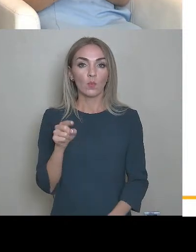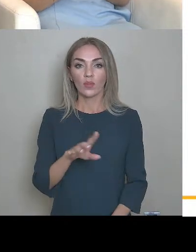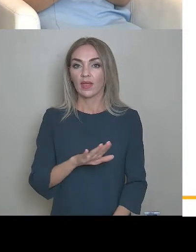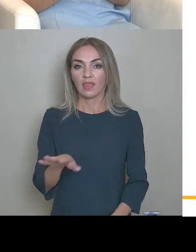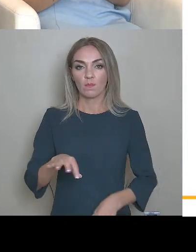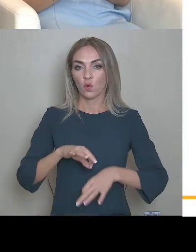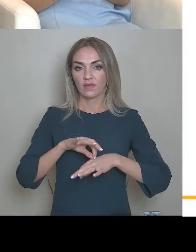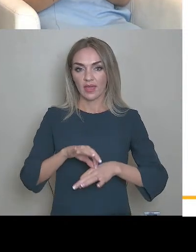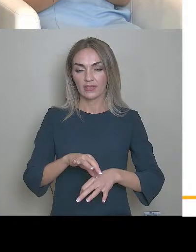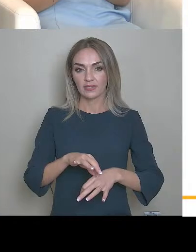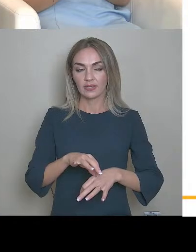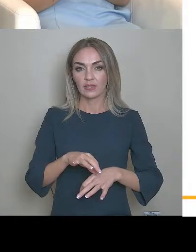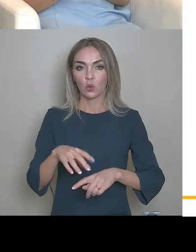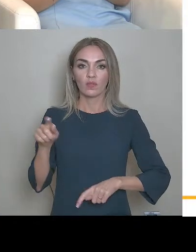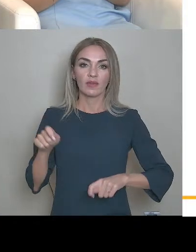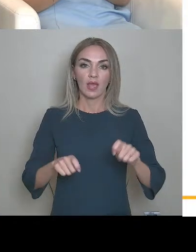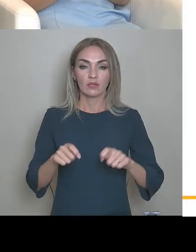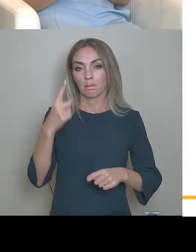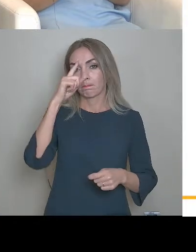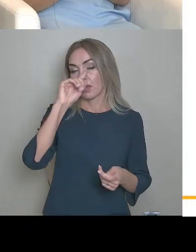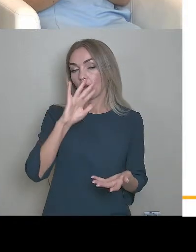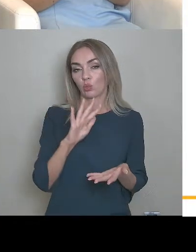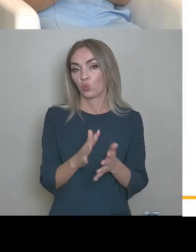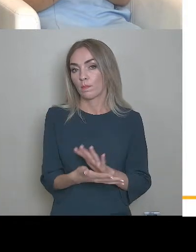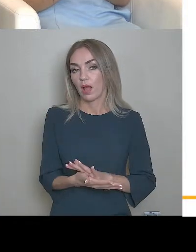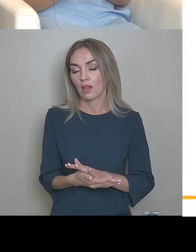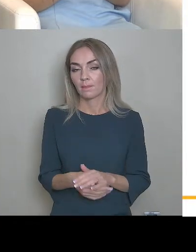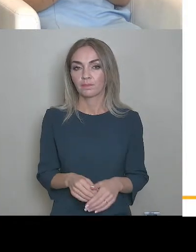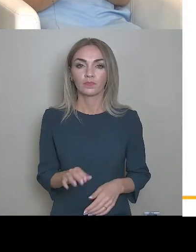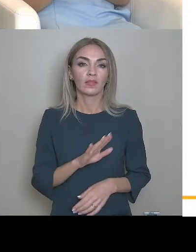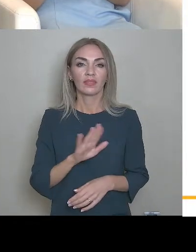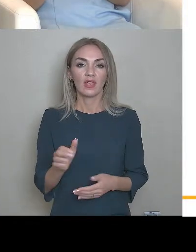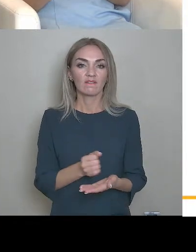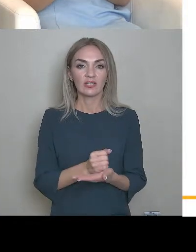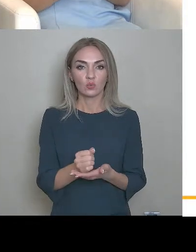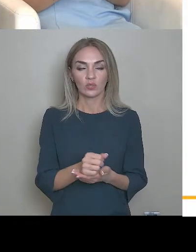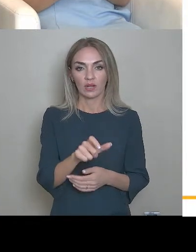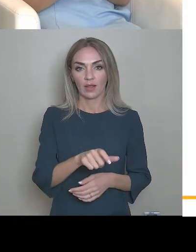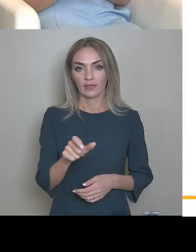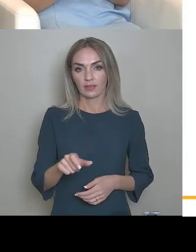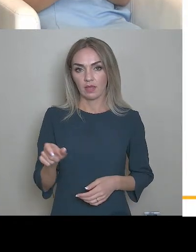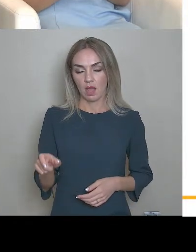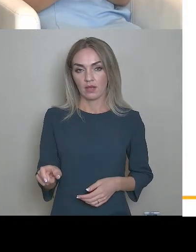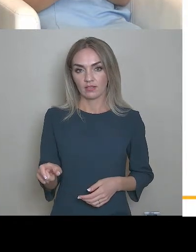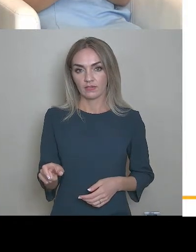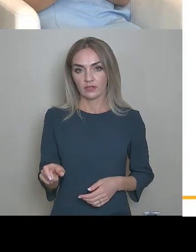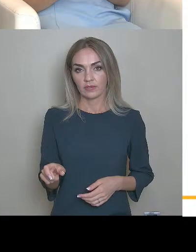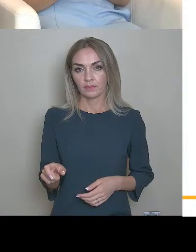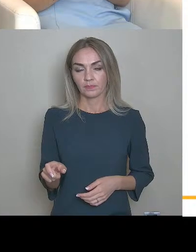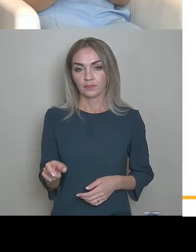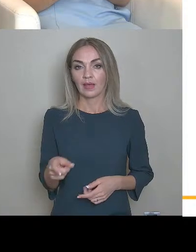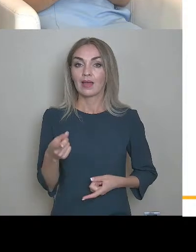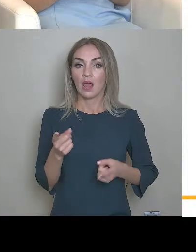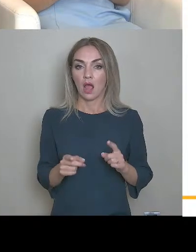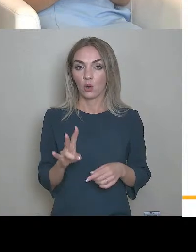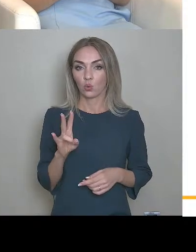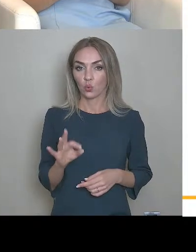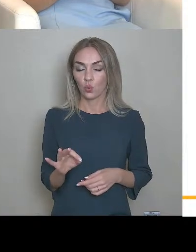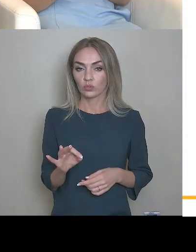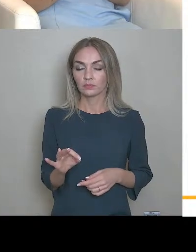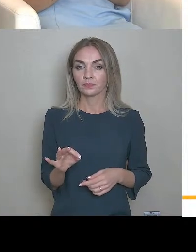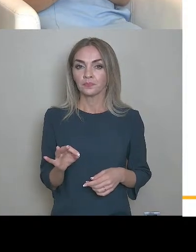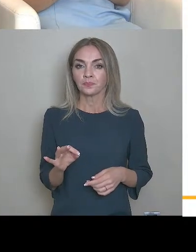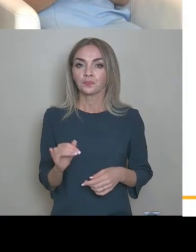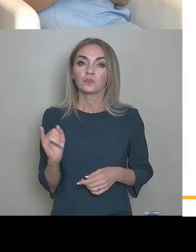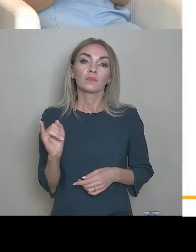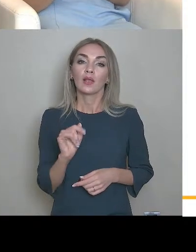state that they would run, but then at a later stage they may change their mind and may not nominate